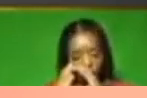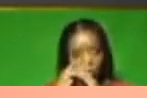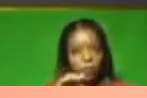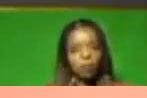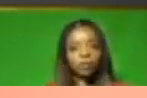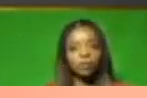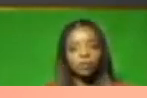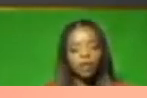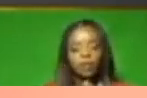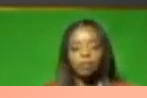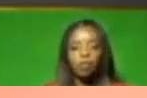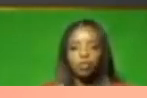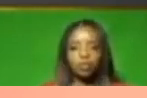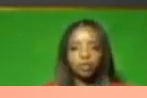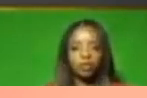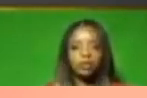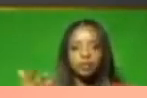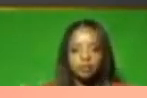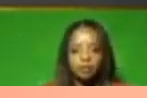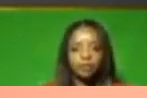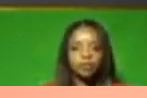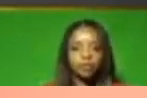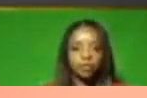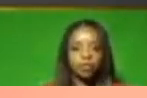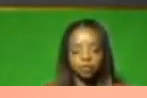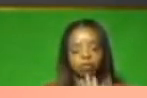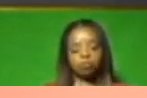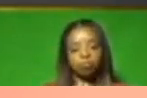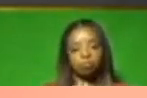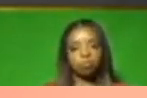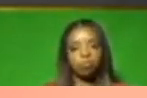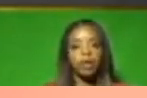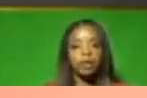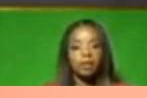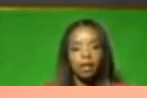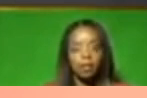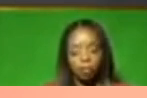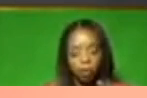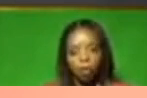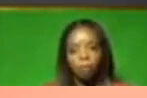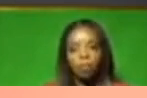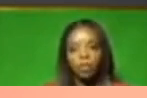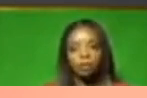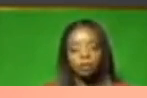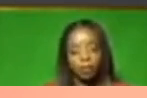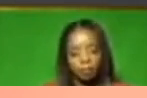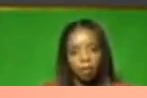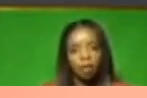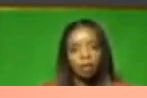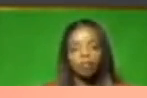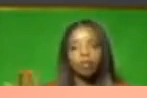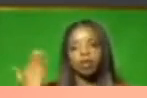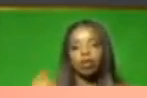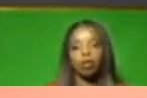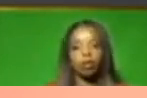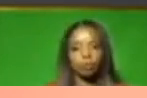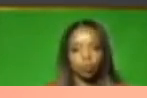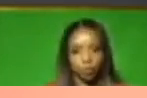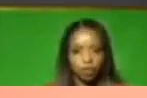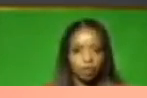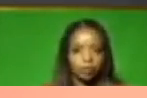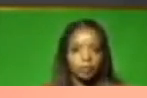priorities I outlined in the opening of Parliament address last week. Firstly, we intend